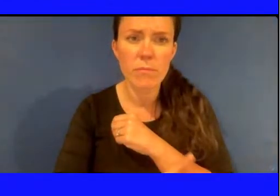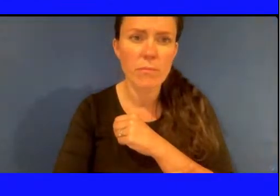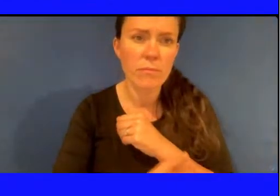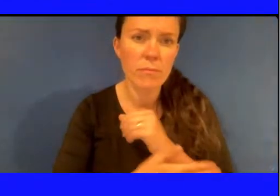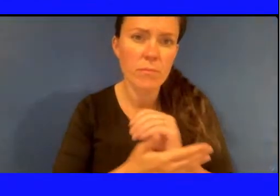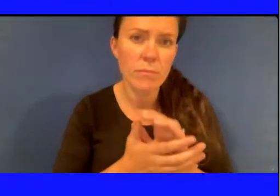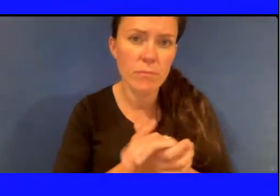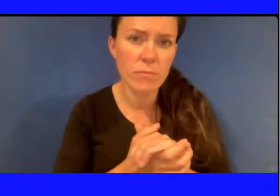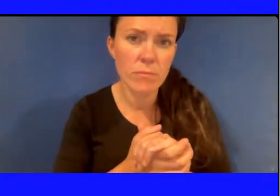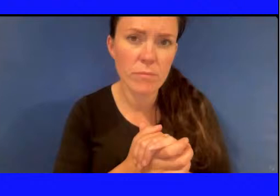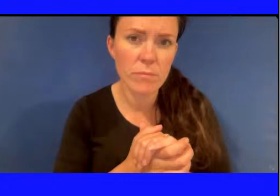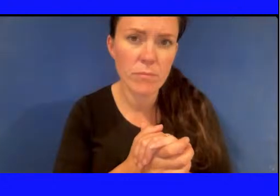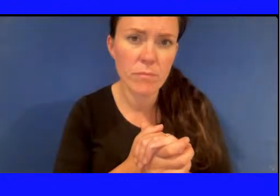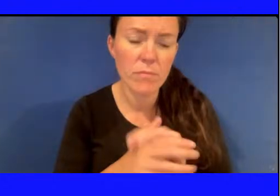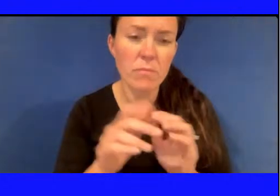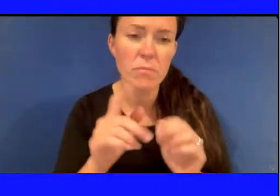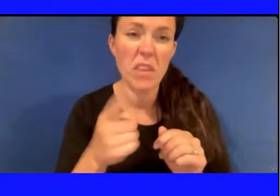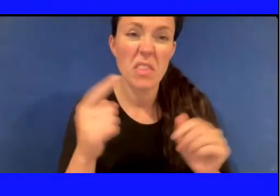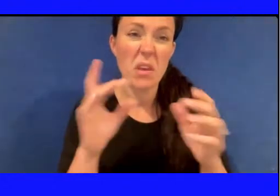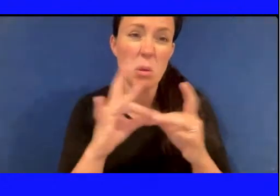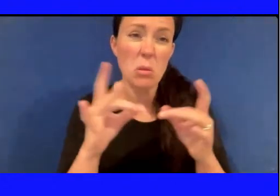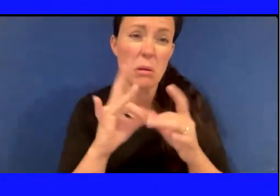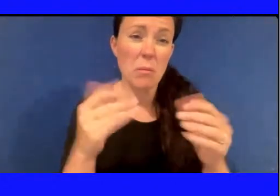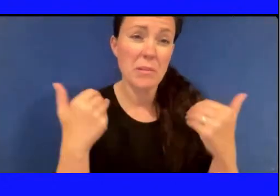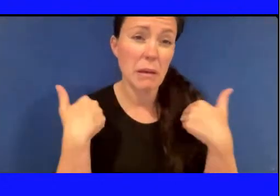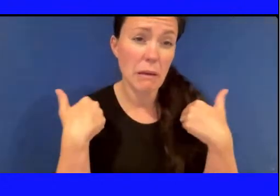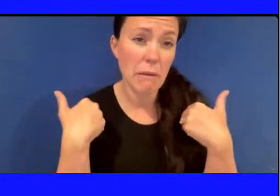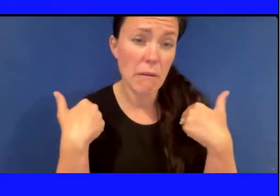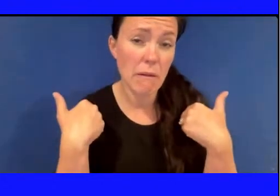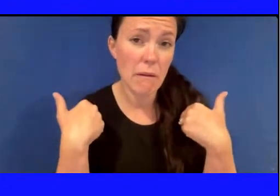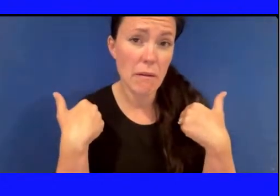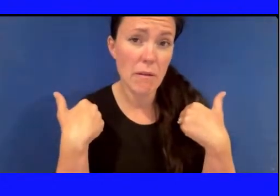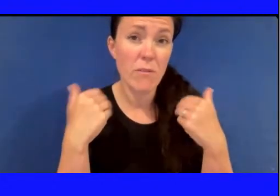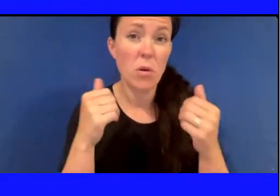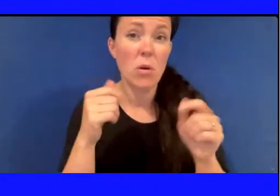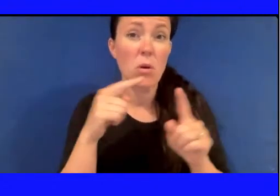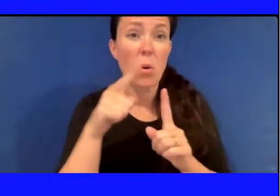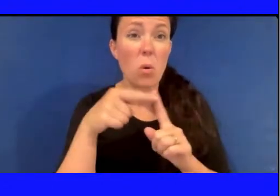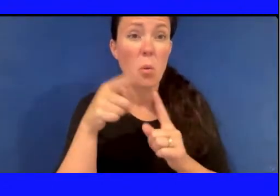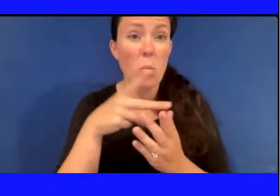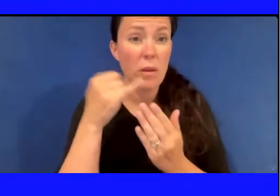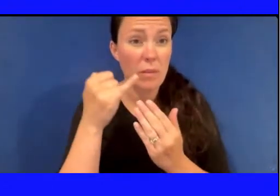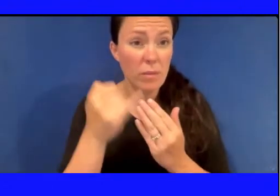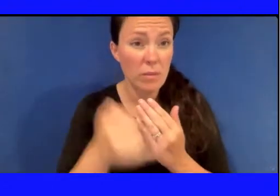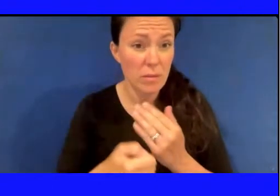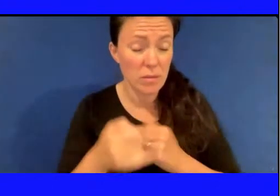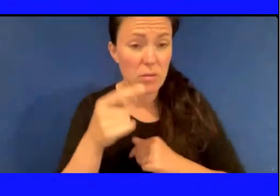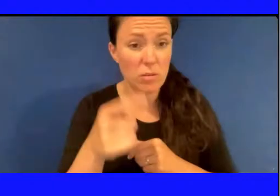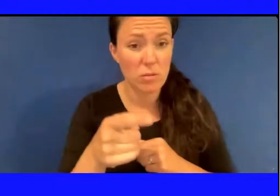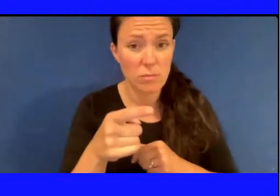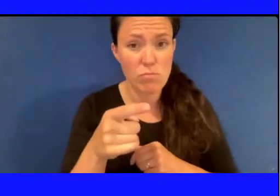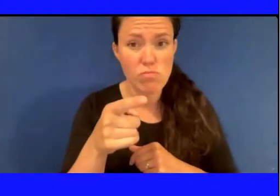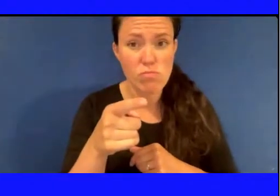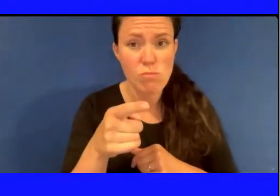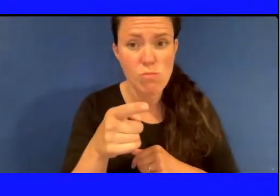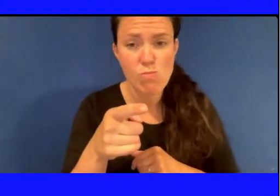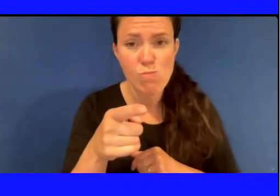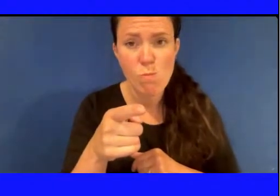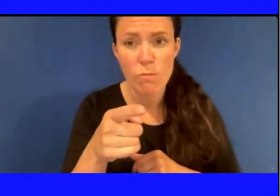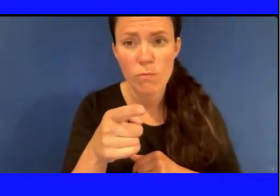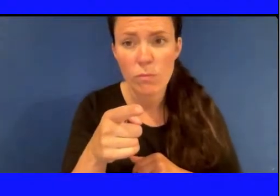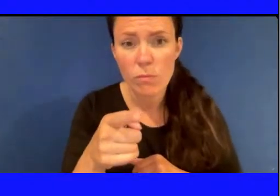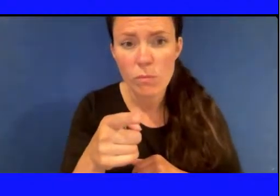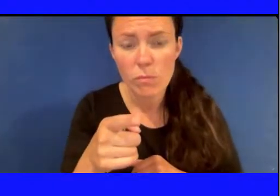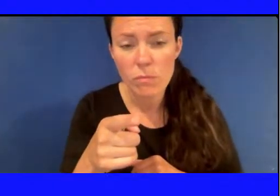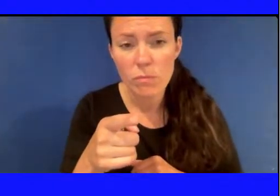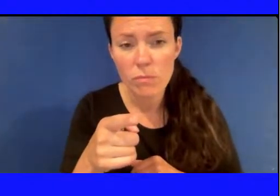The only comments that I really have is that when this project, the only notice that I've ever identified was when there